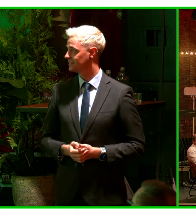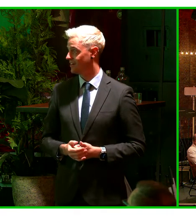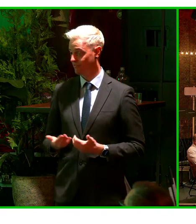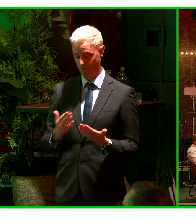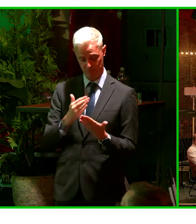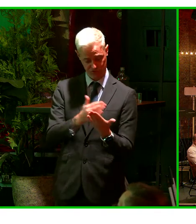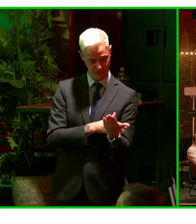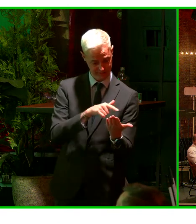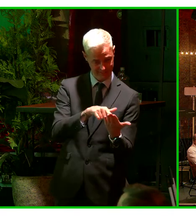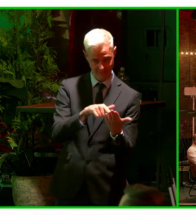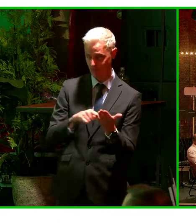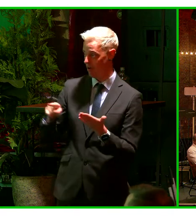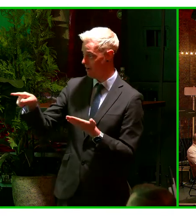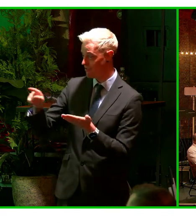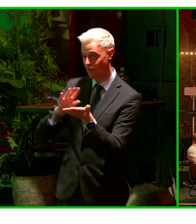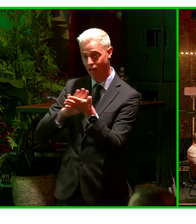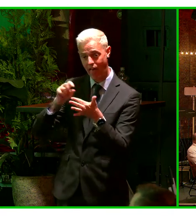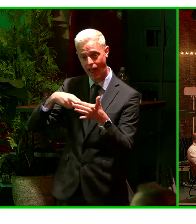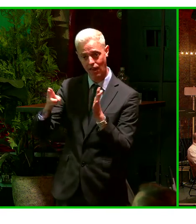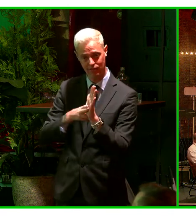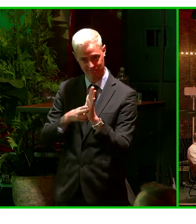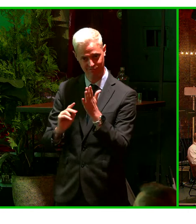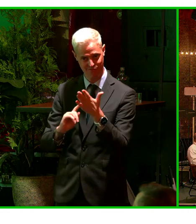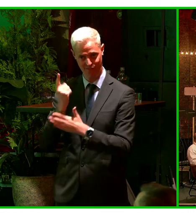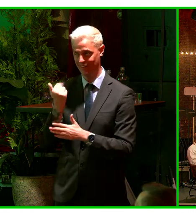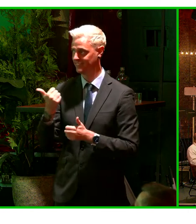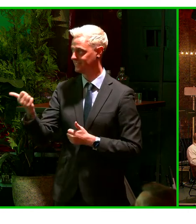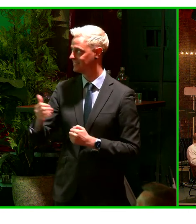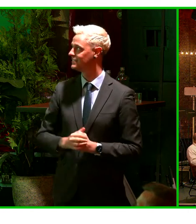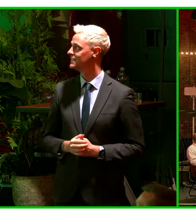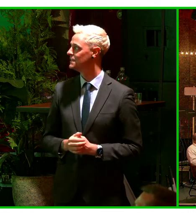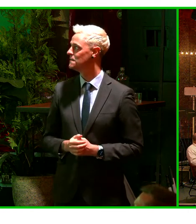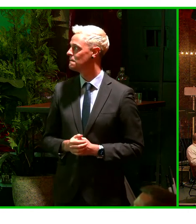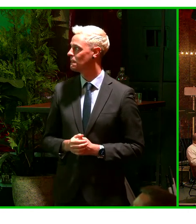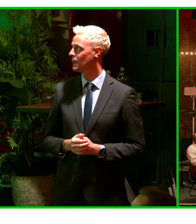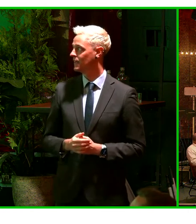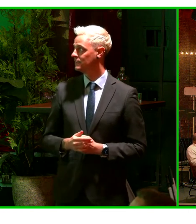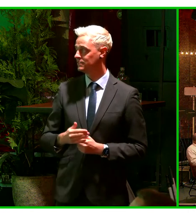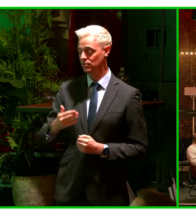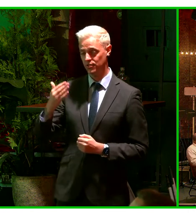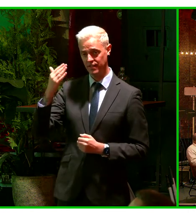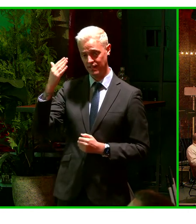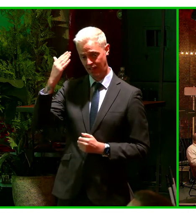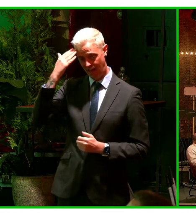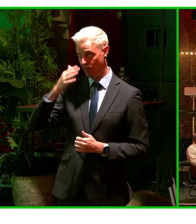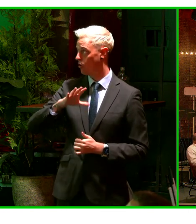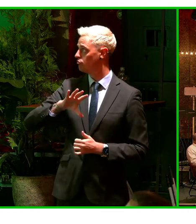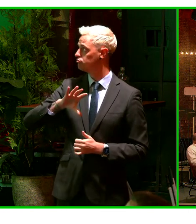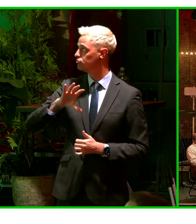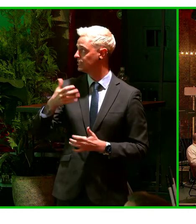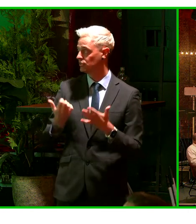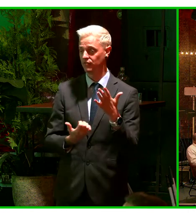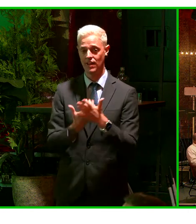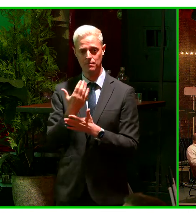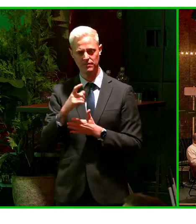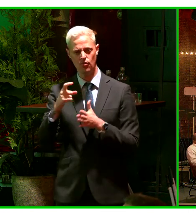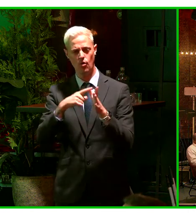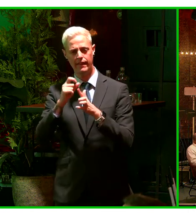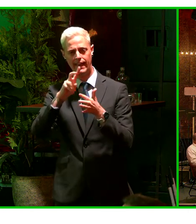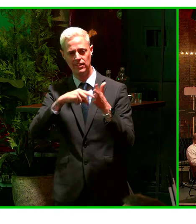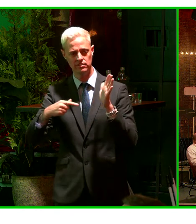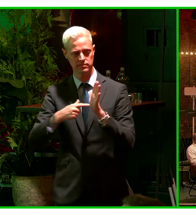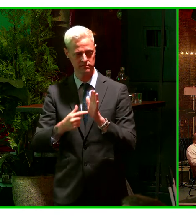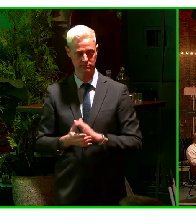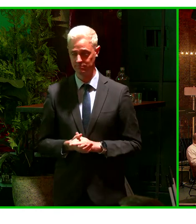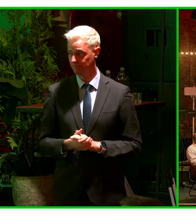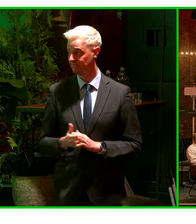I've got Helen, I've got you first, if you don't mind. And as I said, Helen is the Regional Development Manager for Cadent. Thanks very much, Sean.